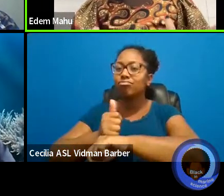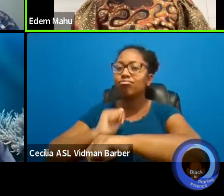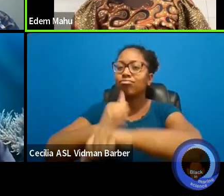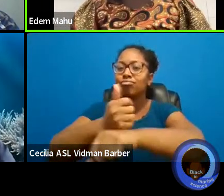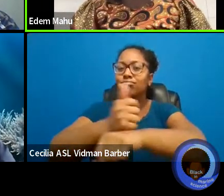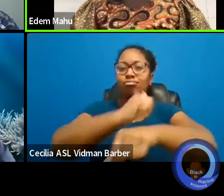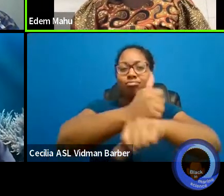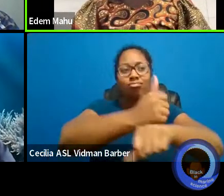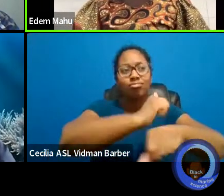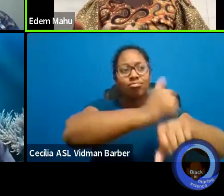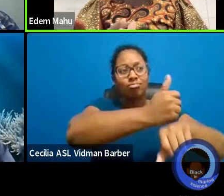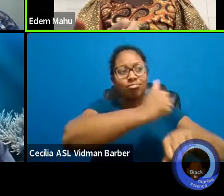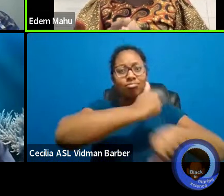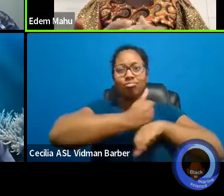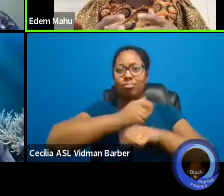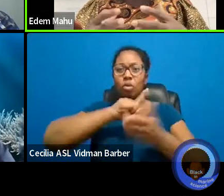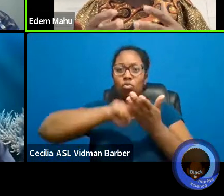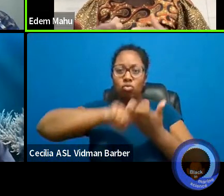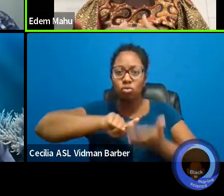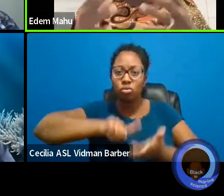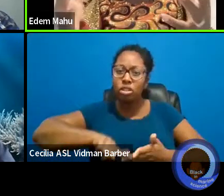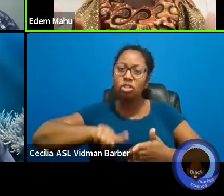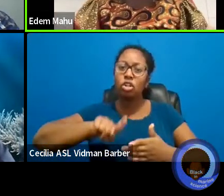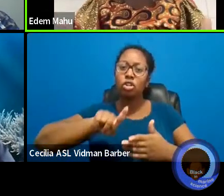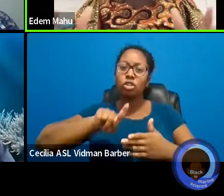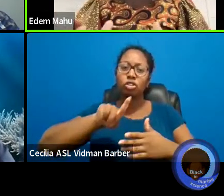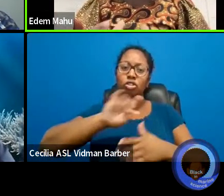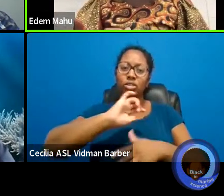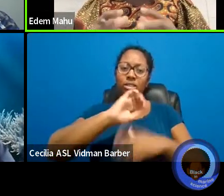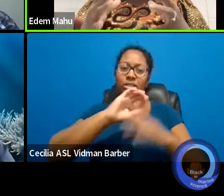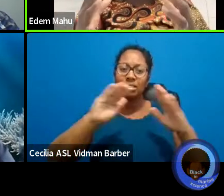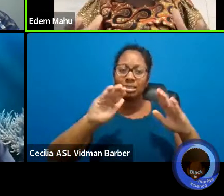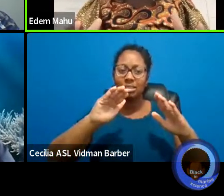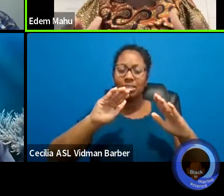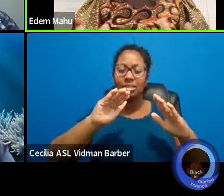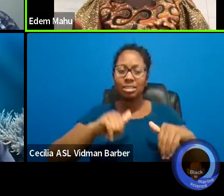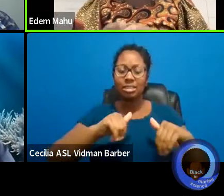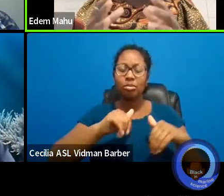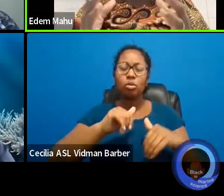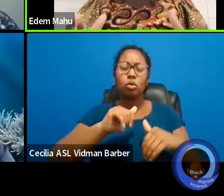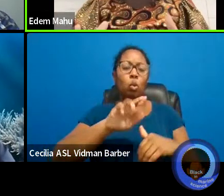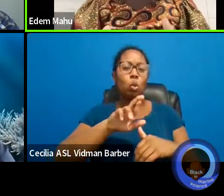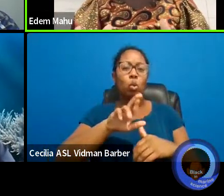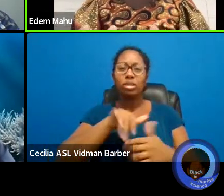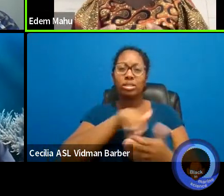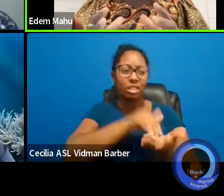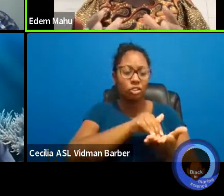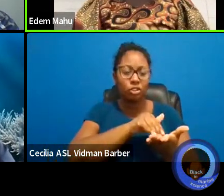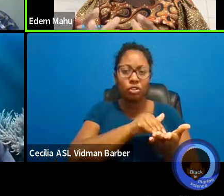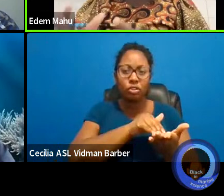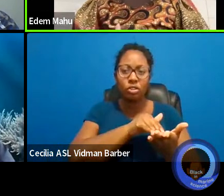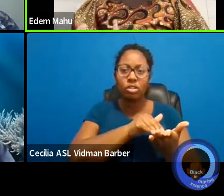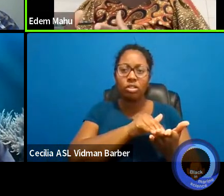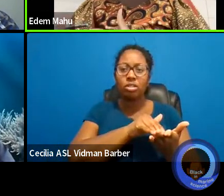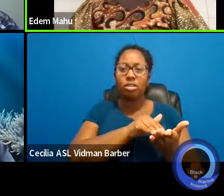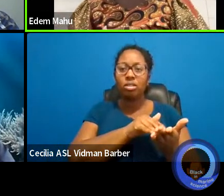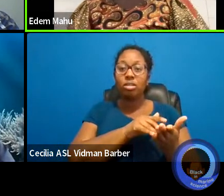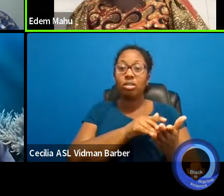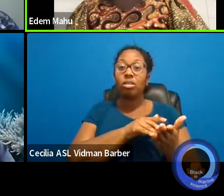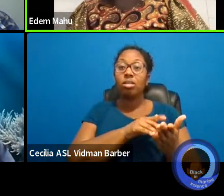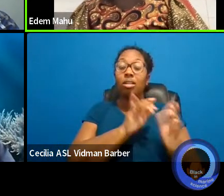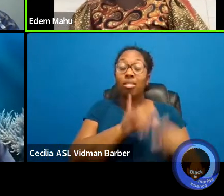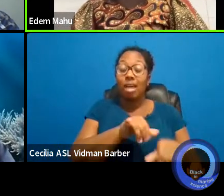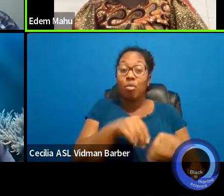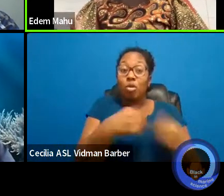research infrastructure or a center that runs excellent programs in